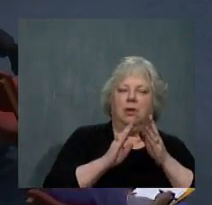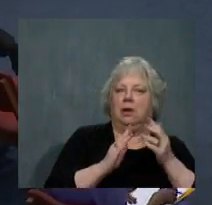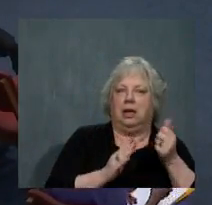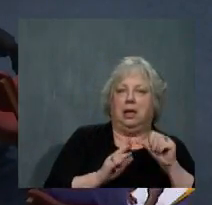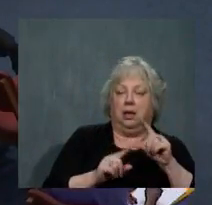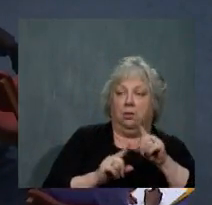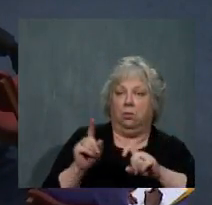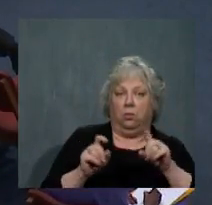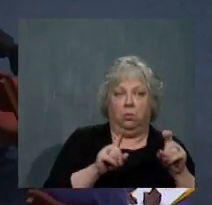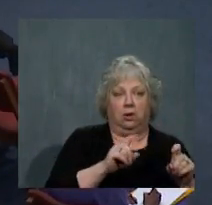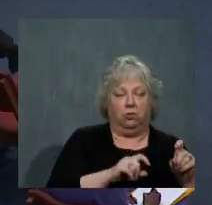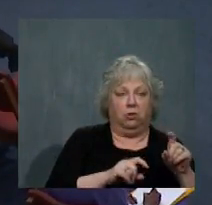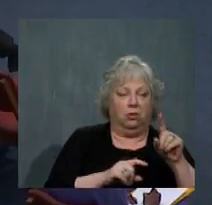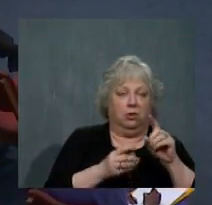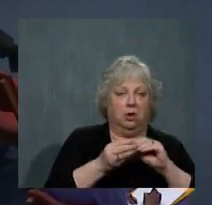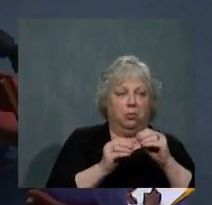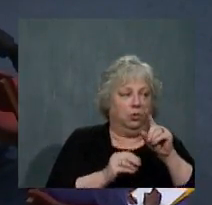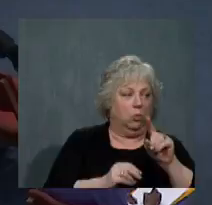questions.